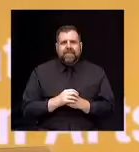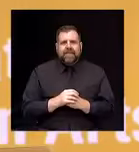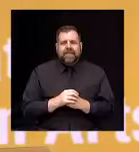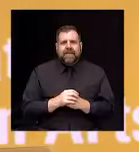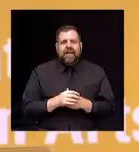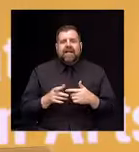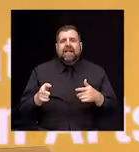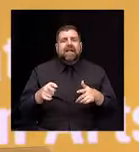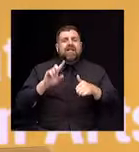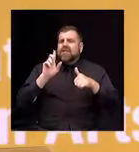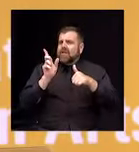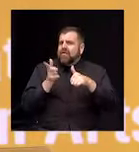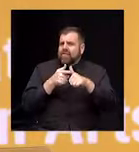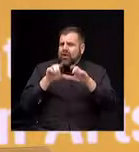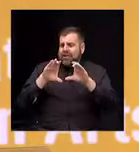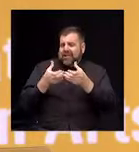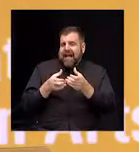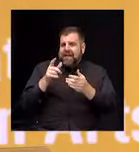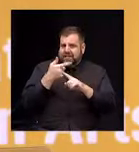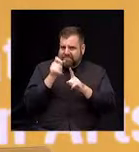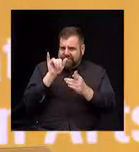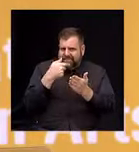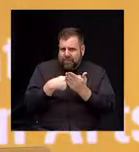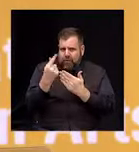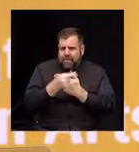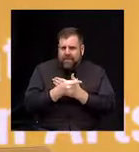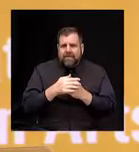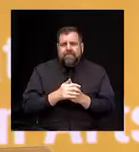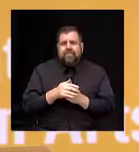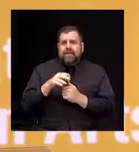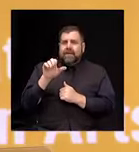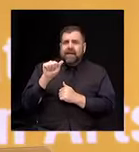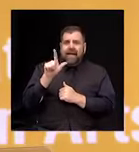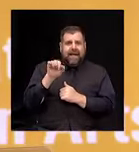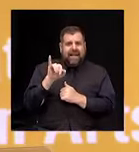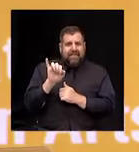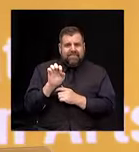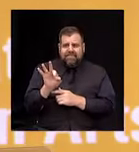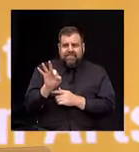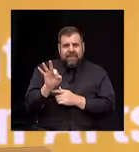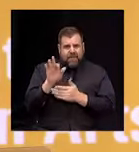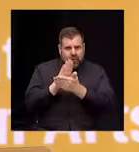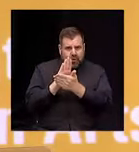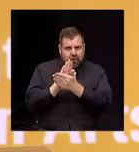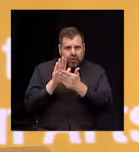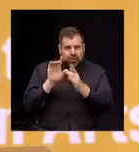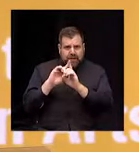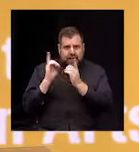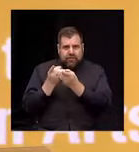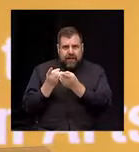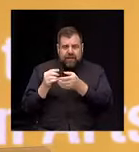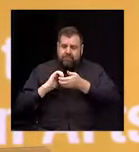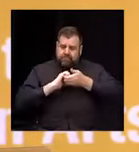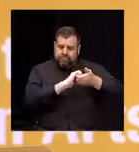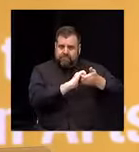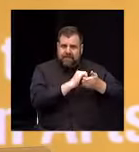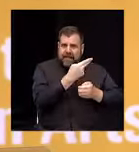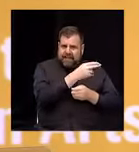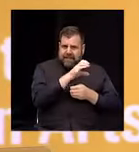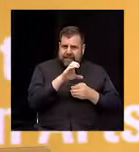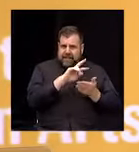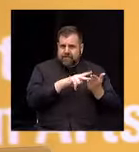This is the first graduating class of that program. A-Leaf Independent School District, in collaboration with HCC Dual Credit